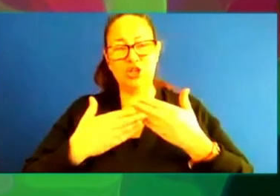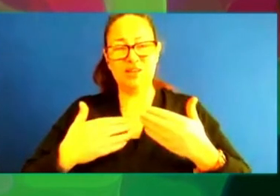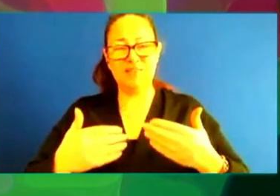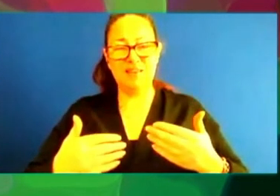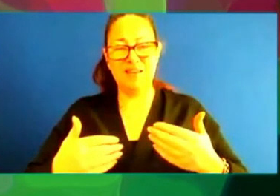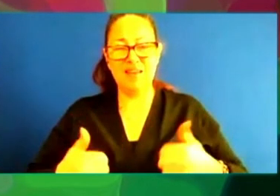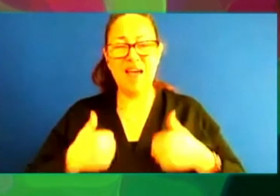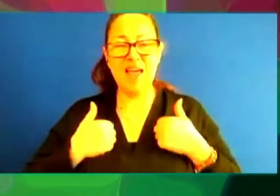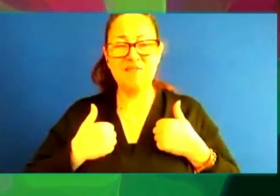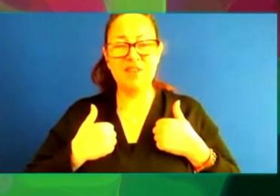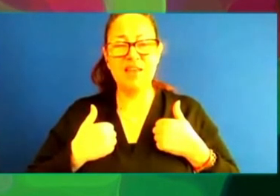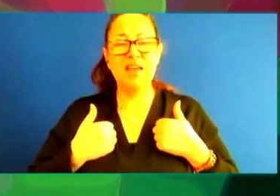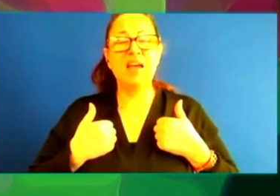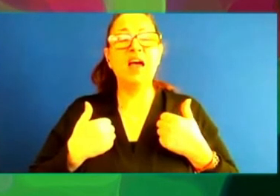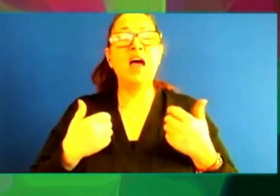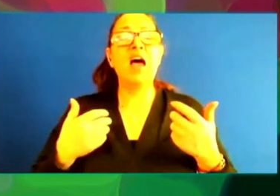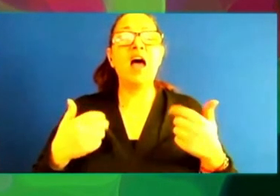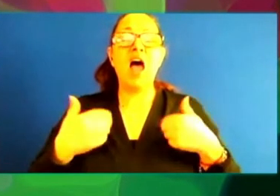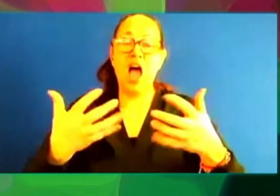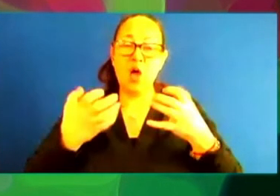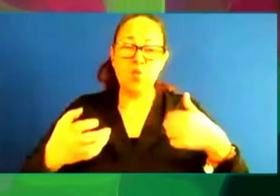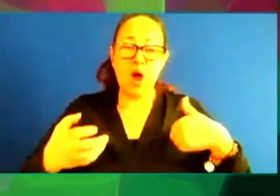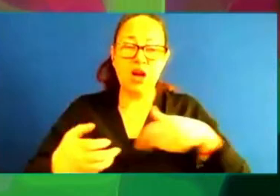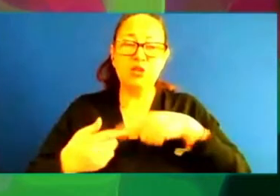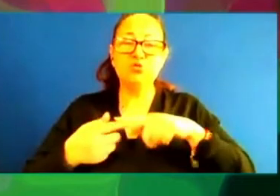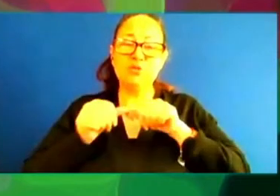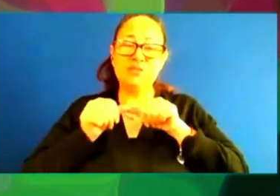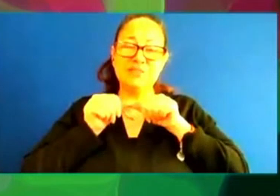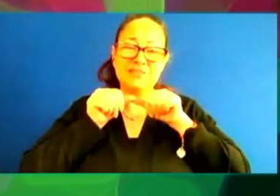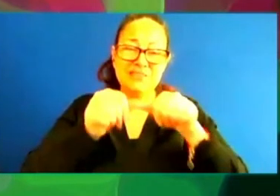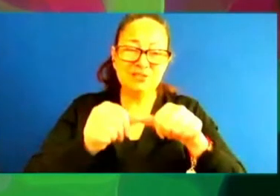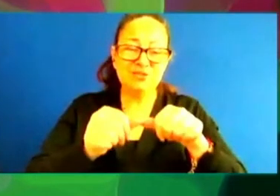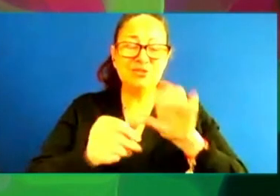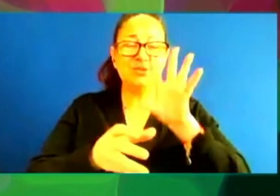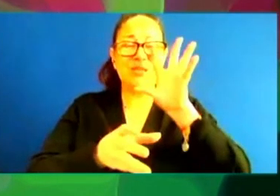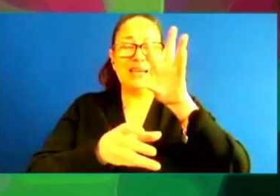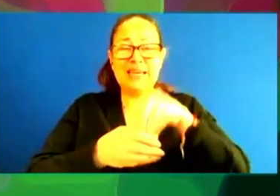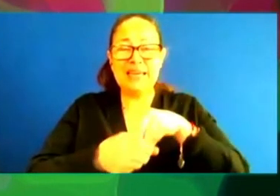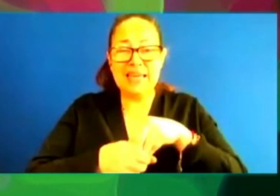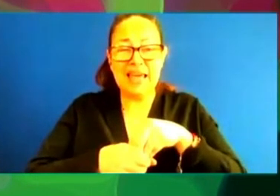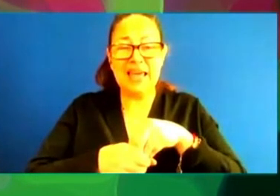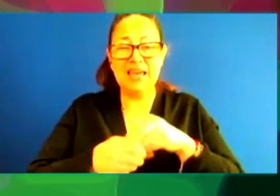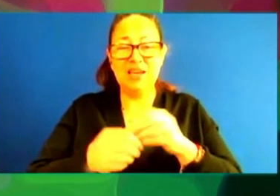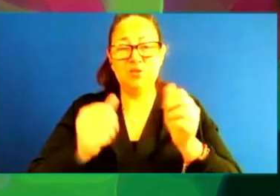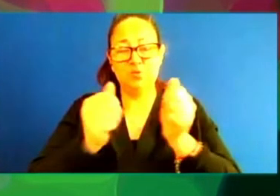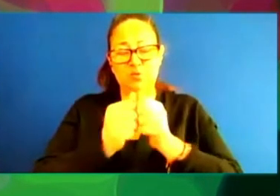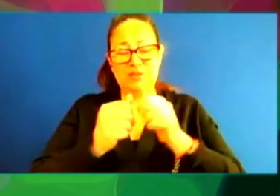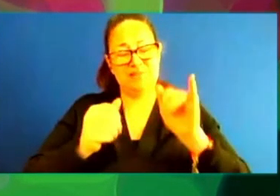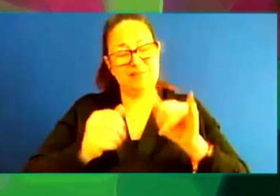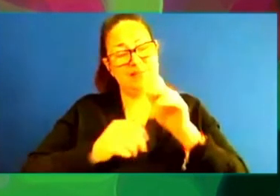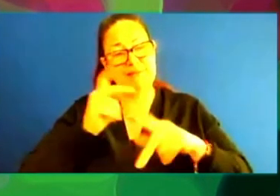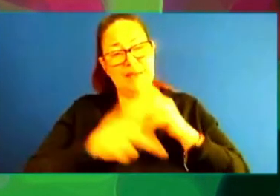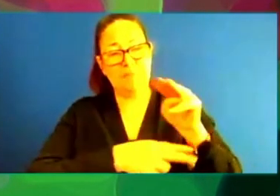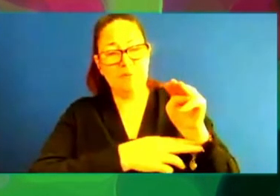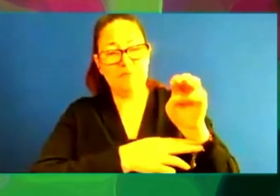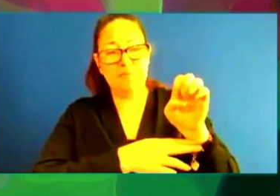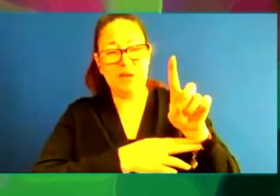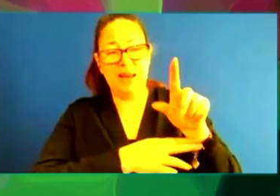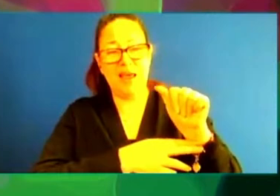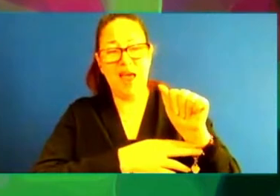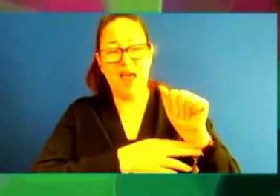I want us to continue to engage in this kind of critical media literacy. And so again, it's not